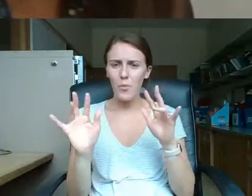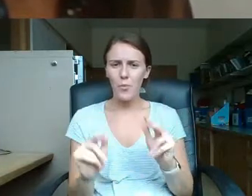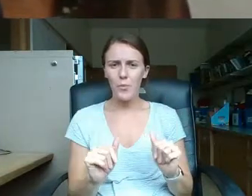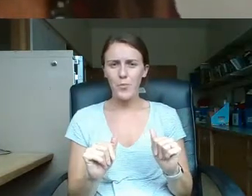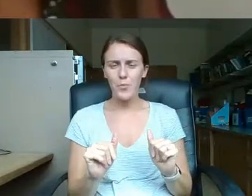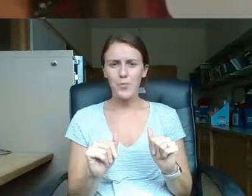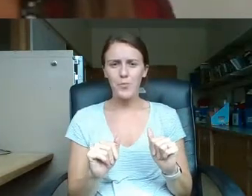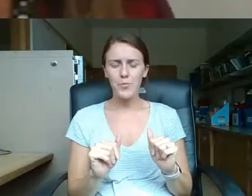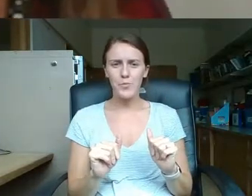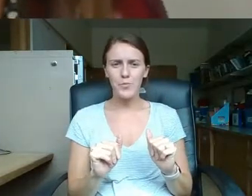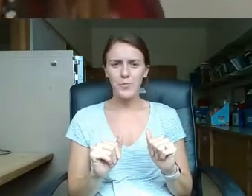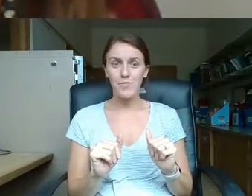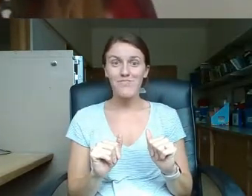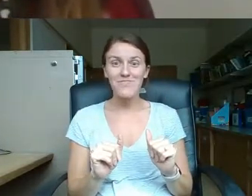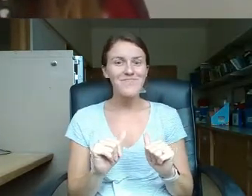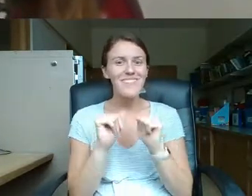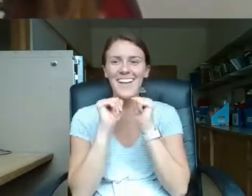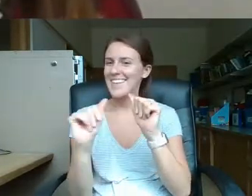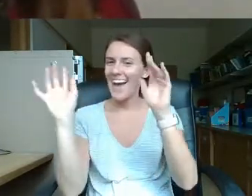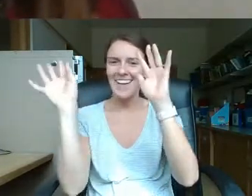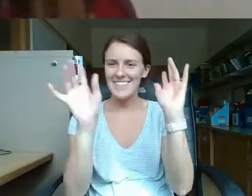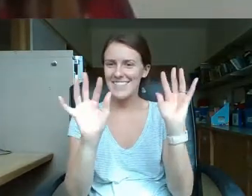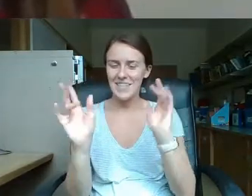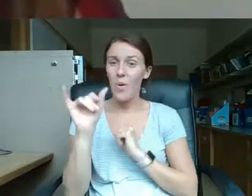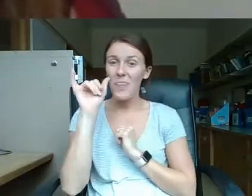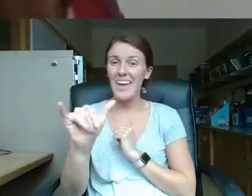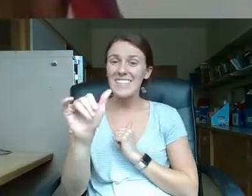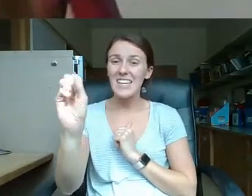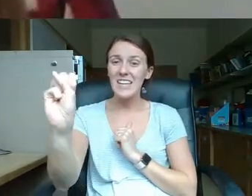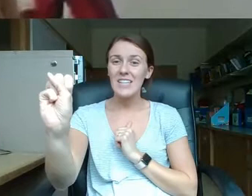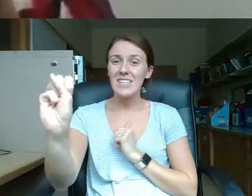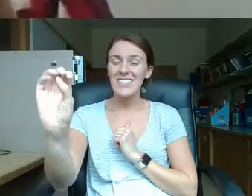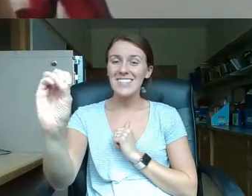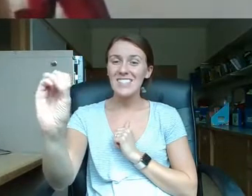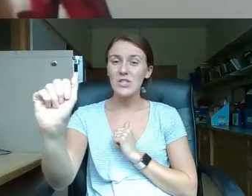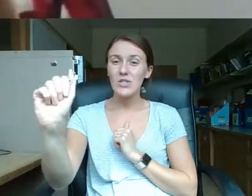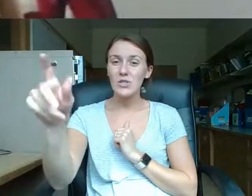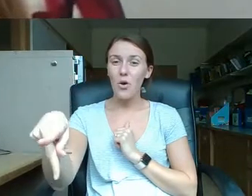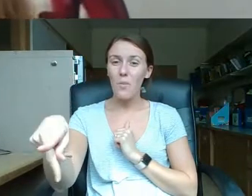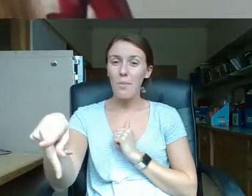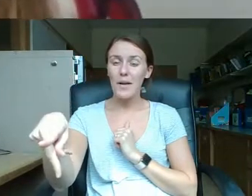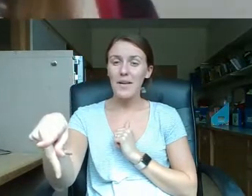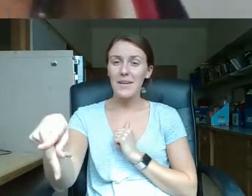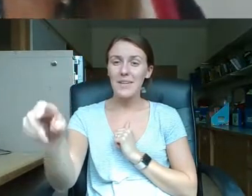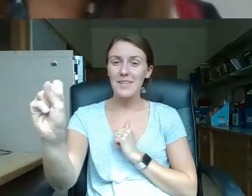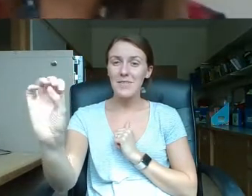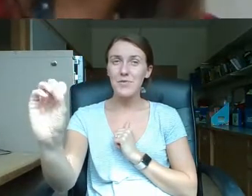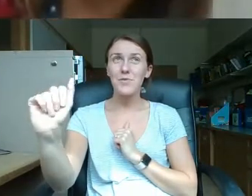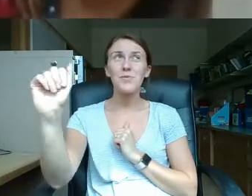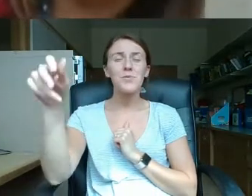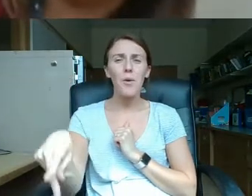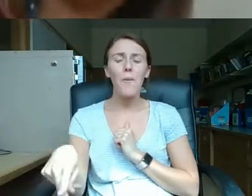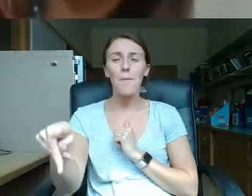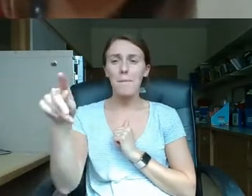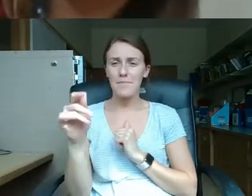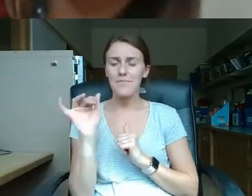girls. That's a box of soap from the laundry. He accidentally tipped